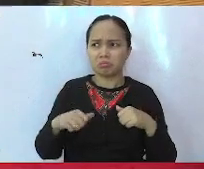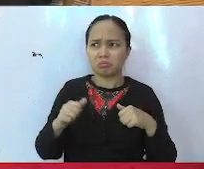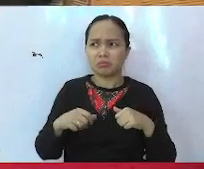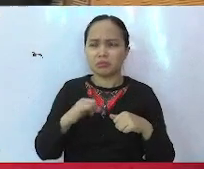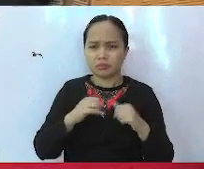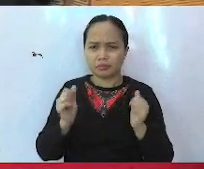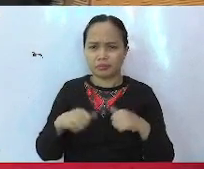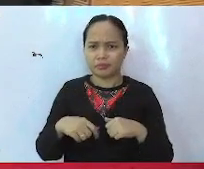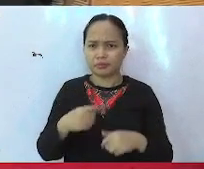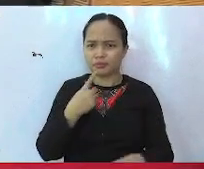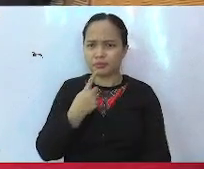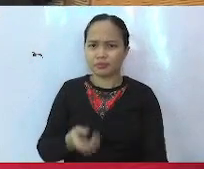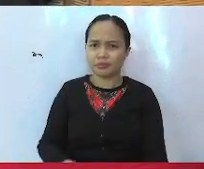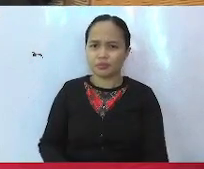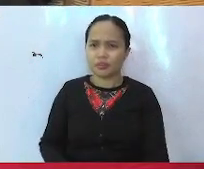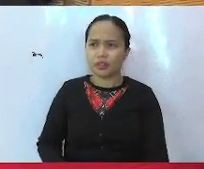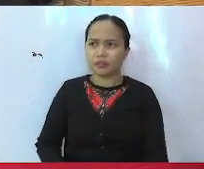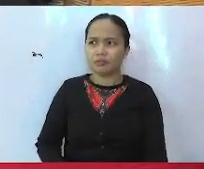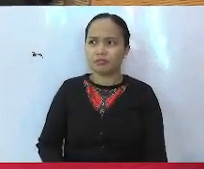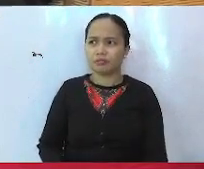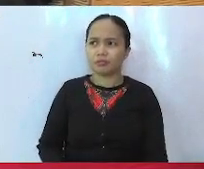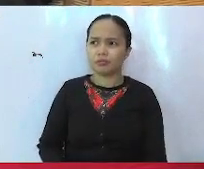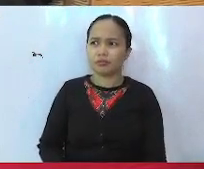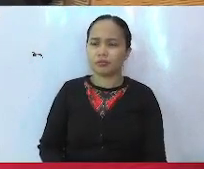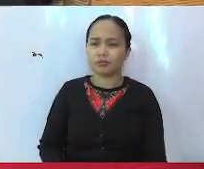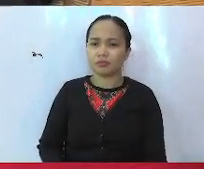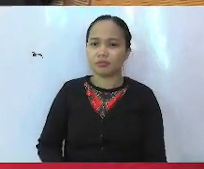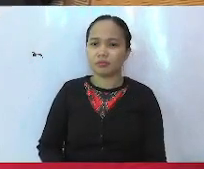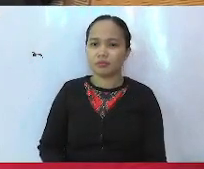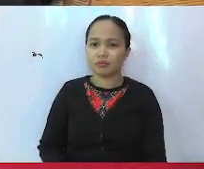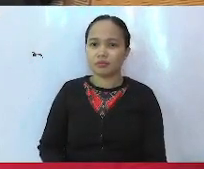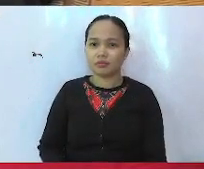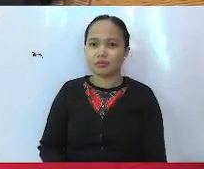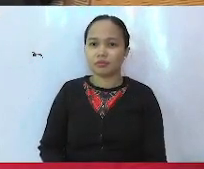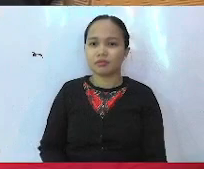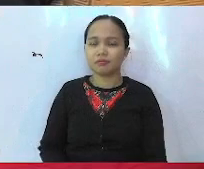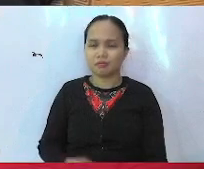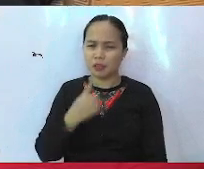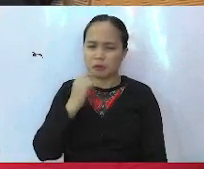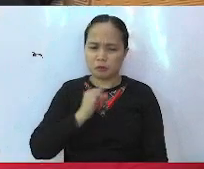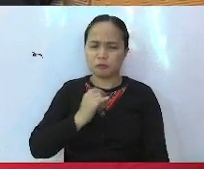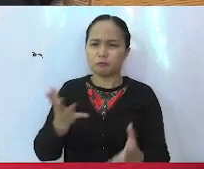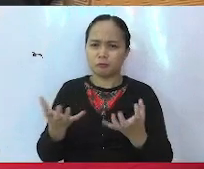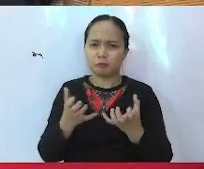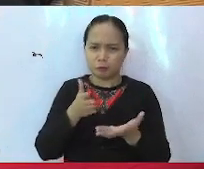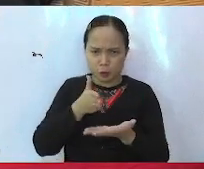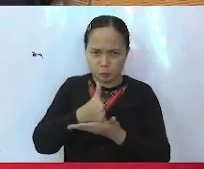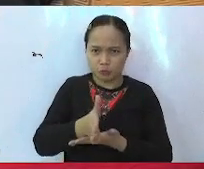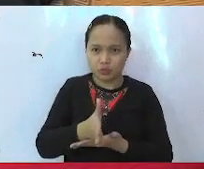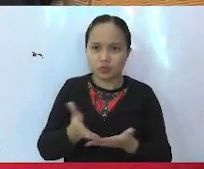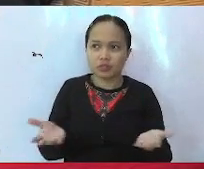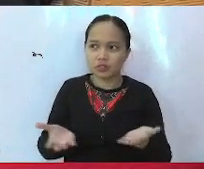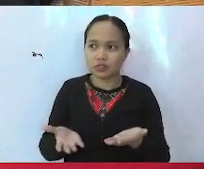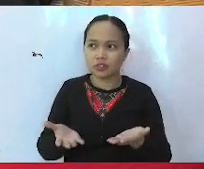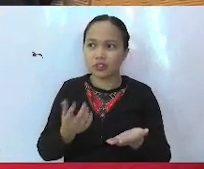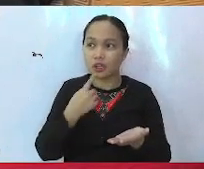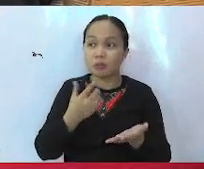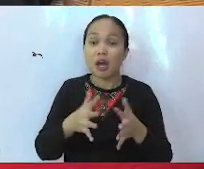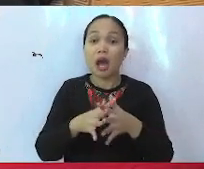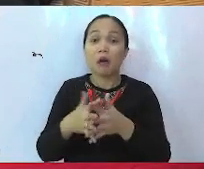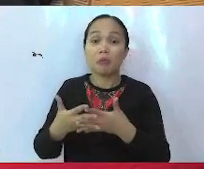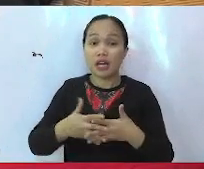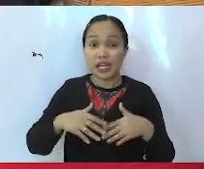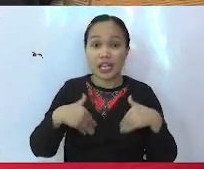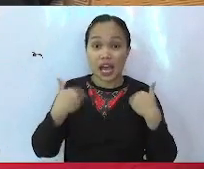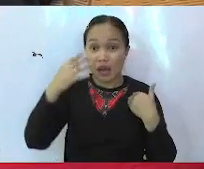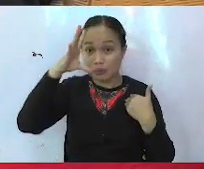this. Listen to me, all right? And I'm just going to be blunt because I don't like to beat around the bush. It doesn't do anything. This is what he said. An American young man